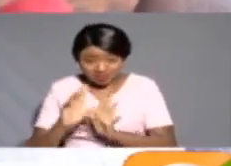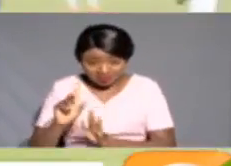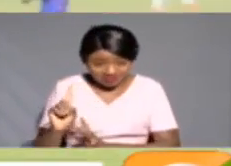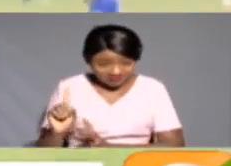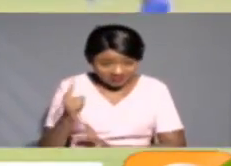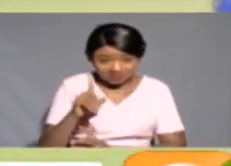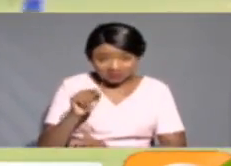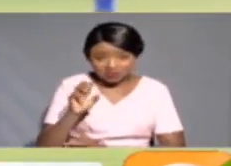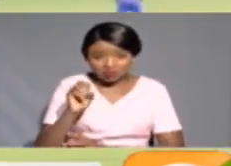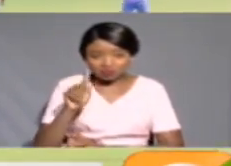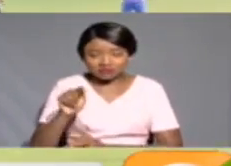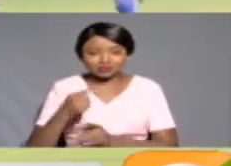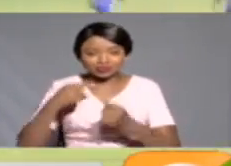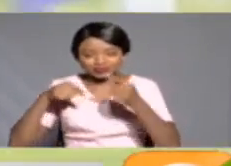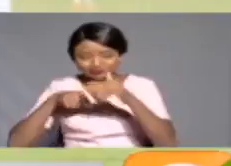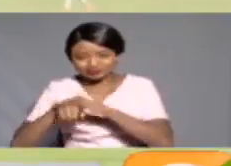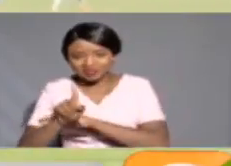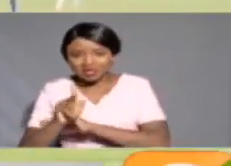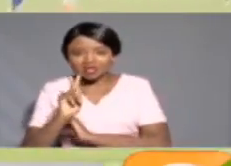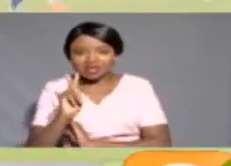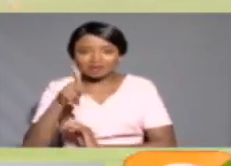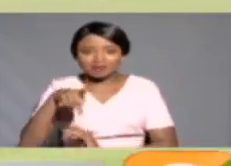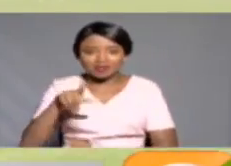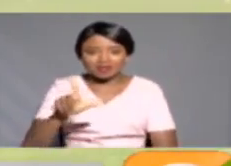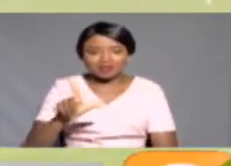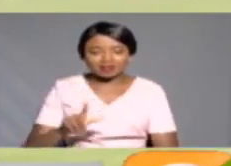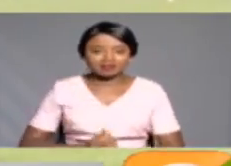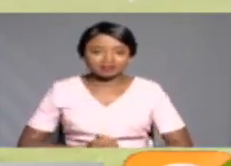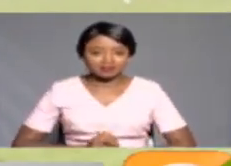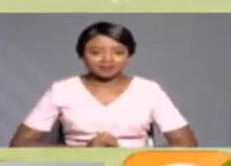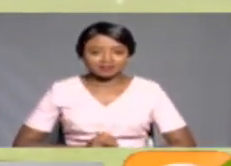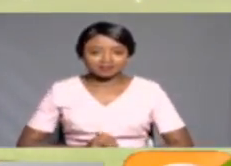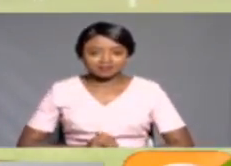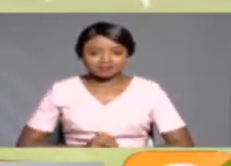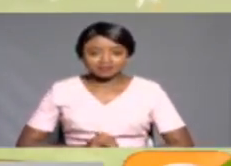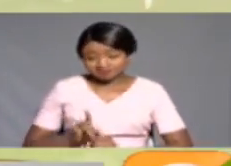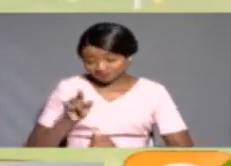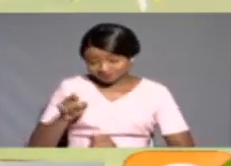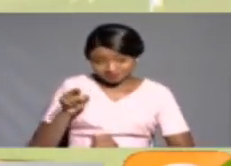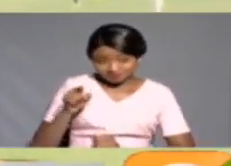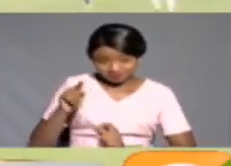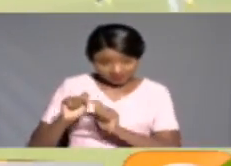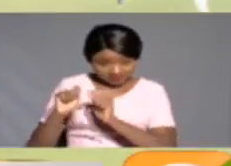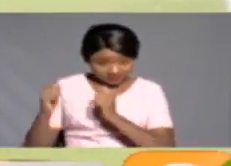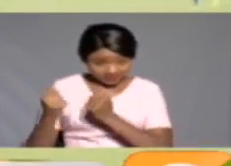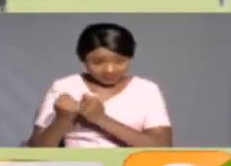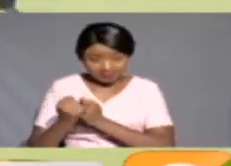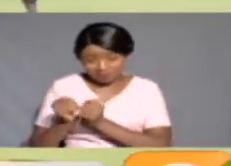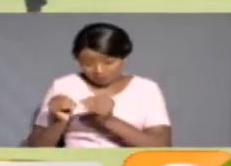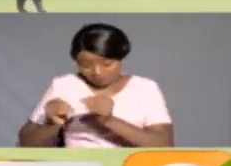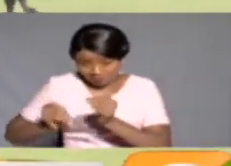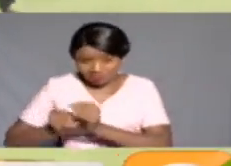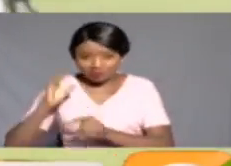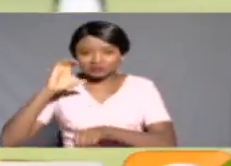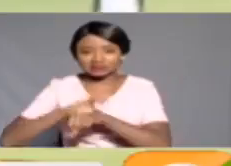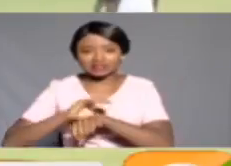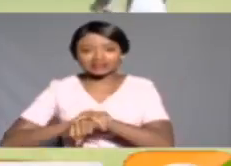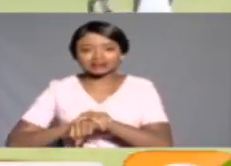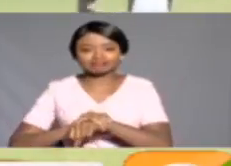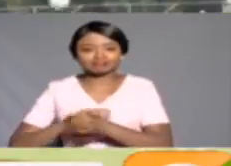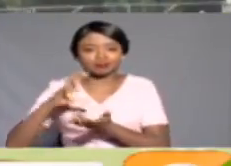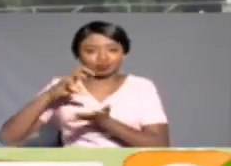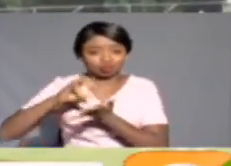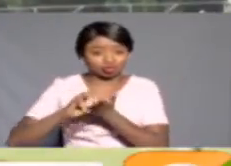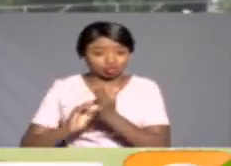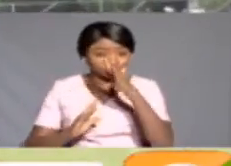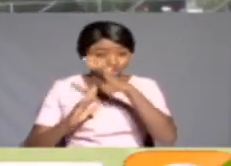team to make it to the Kenya Premier League through the playoff route. Rangers are a match away from retaining their top flight status,